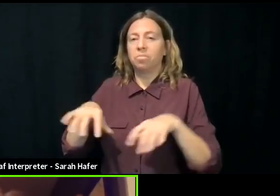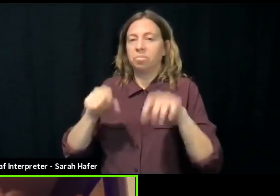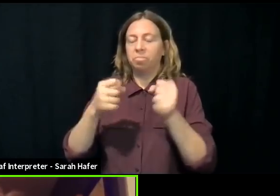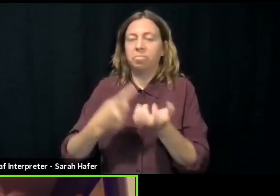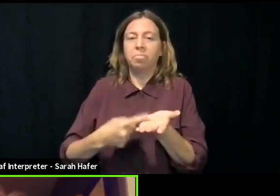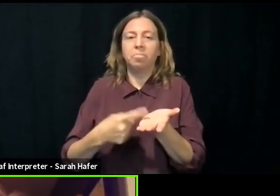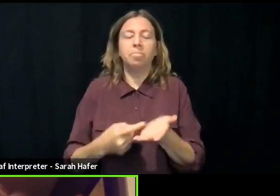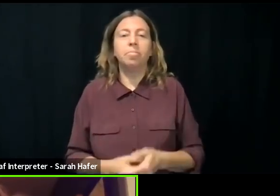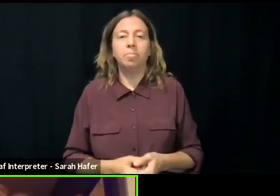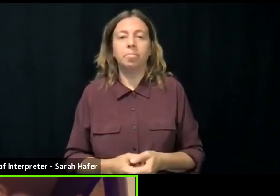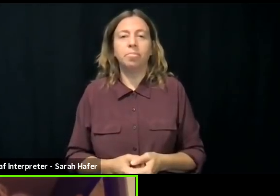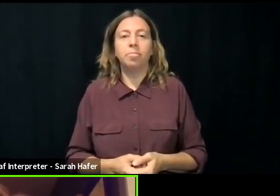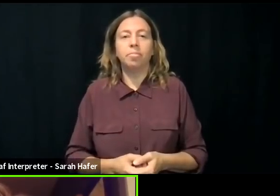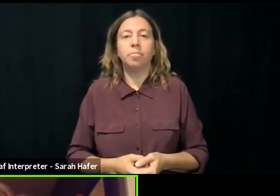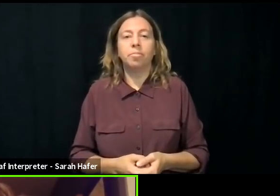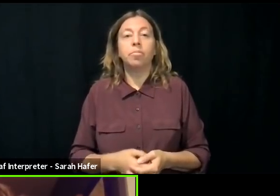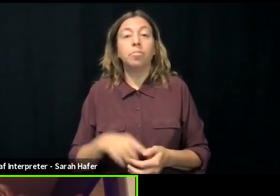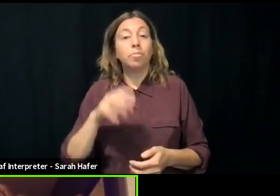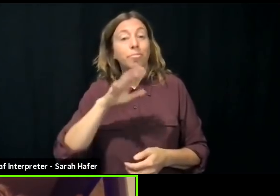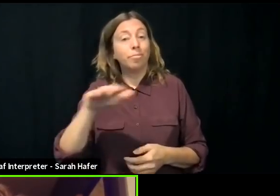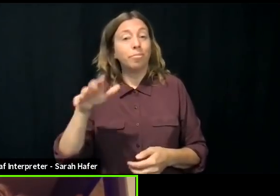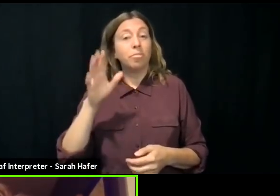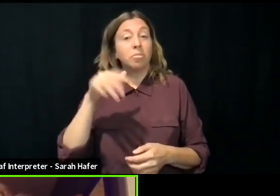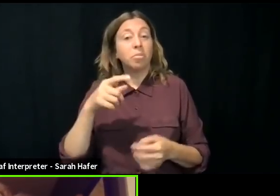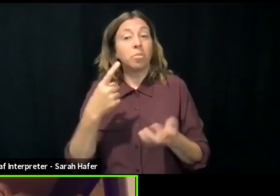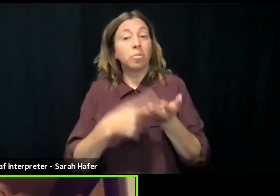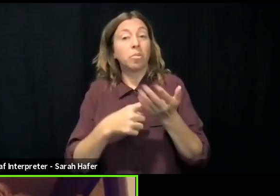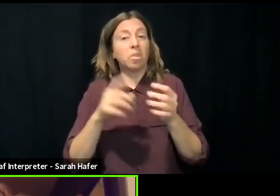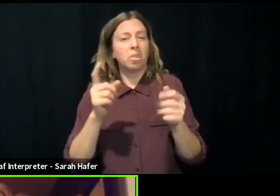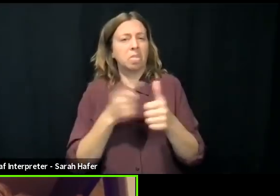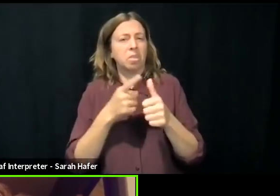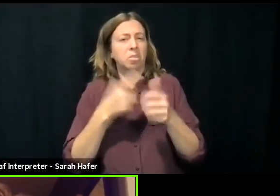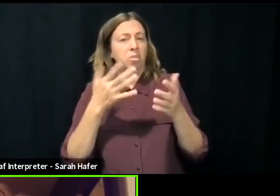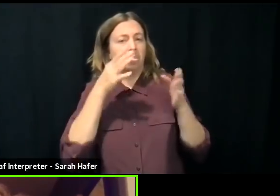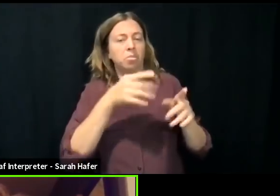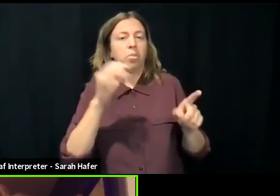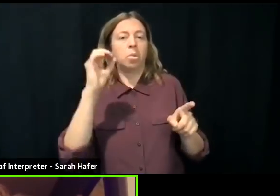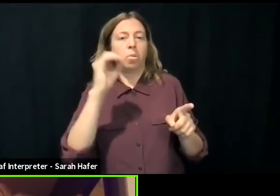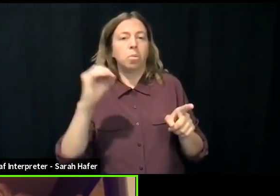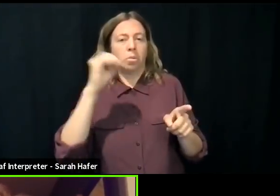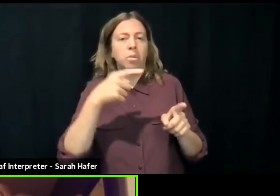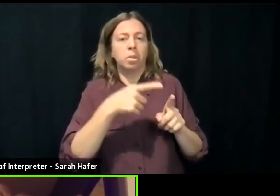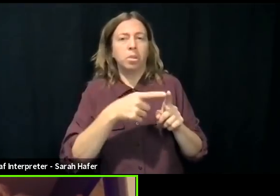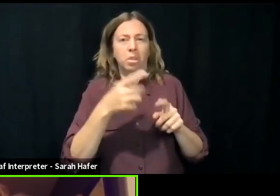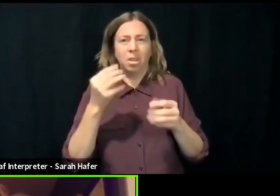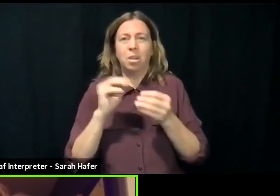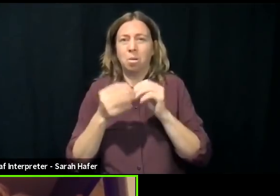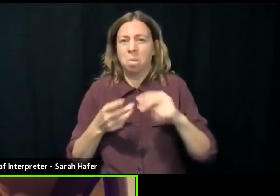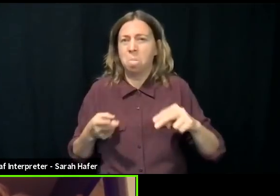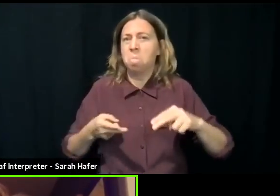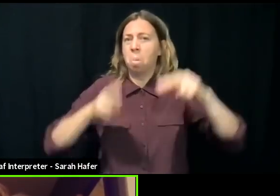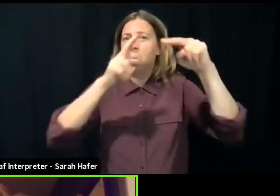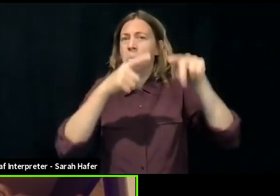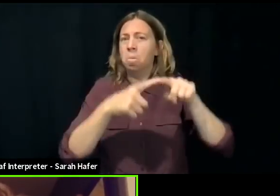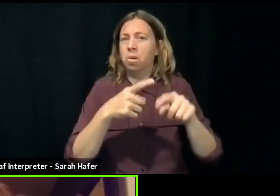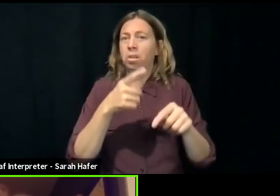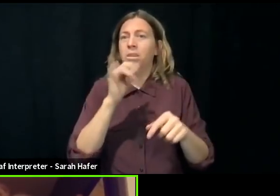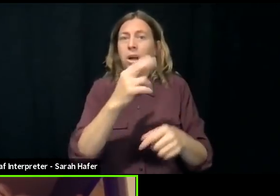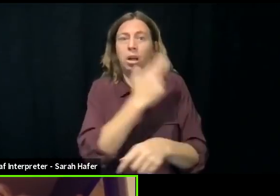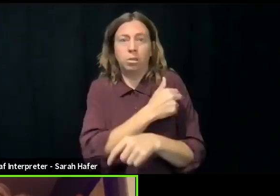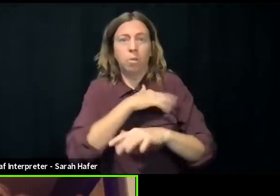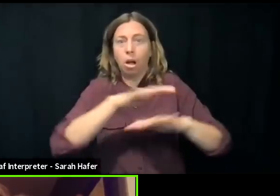Oregon. The surge of infections and hospitalizations that we saw a few weeks ago has receded as more people have gotten vaccinated.